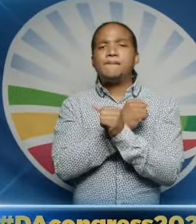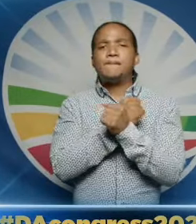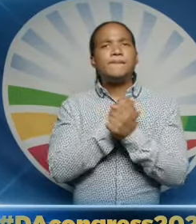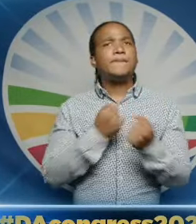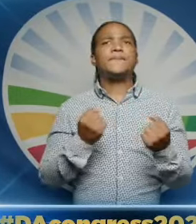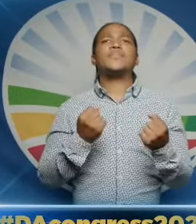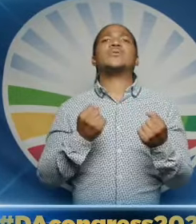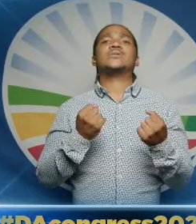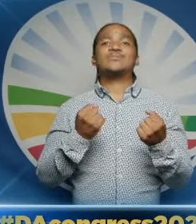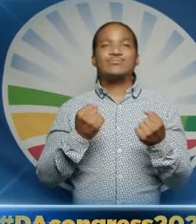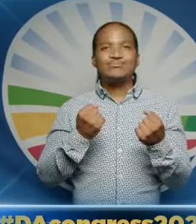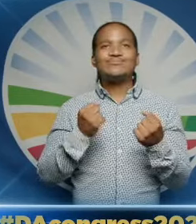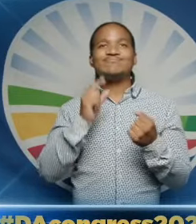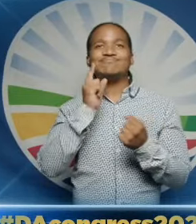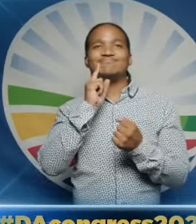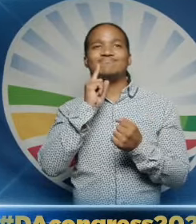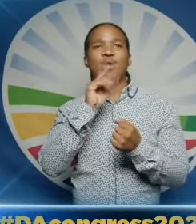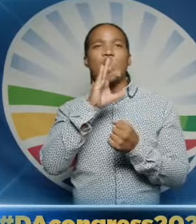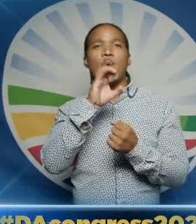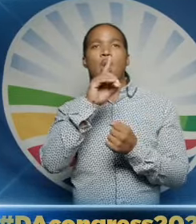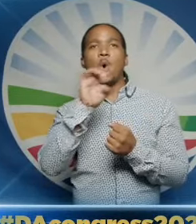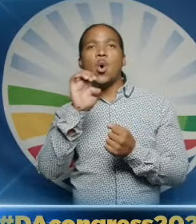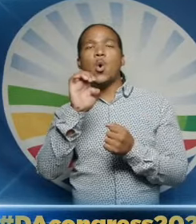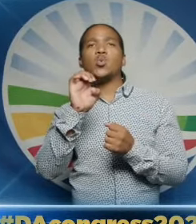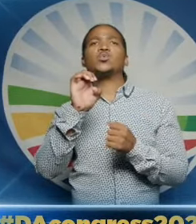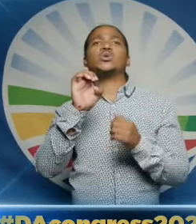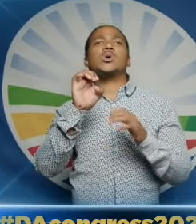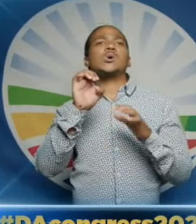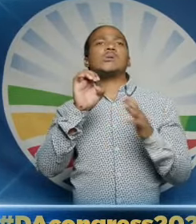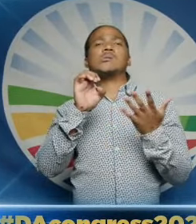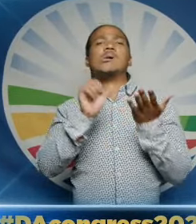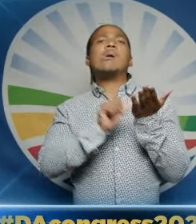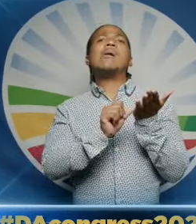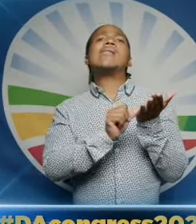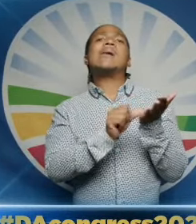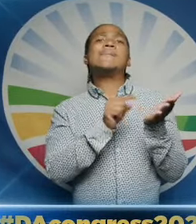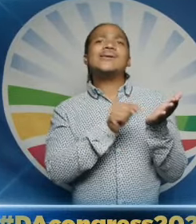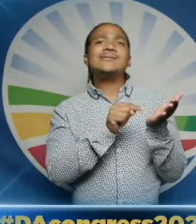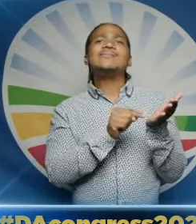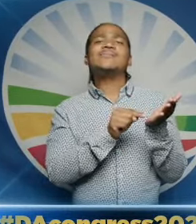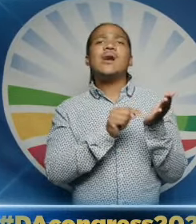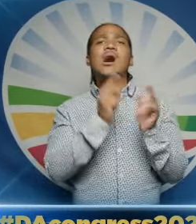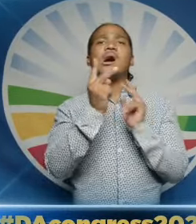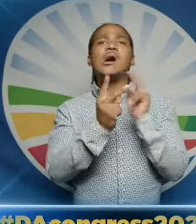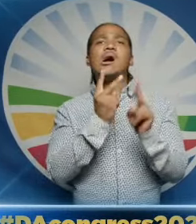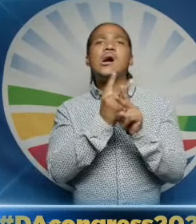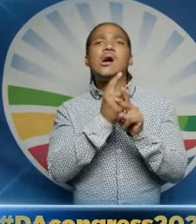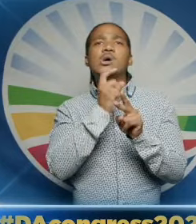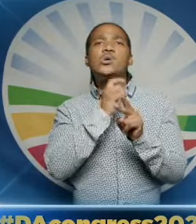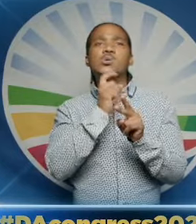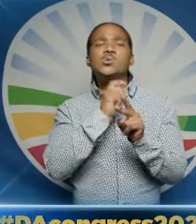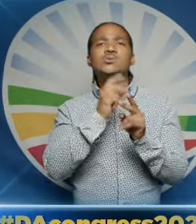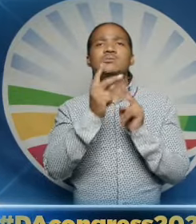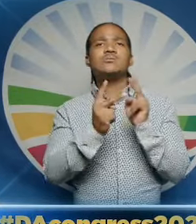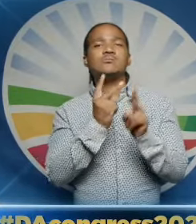trace the issuing of your code on the one hand and the actual way you voted on the other